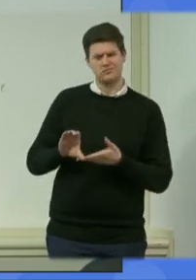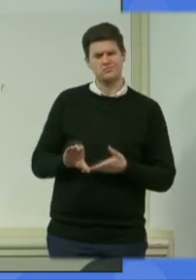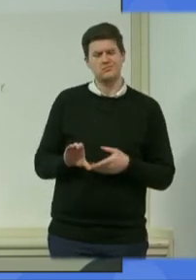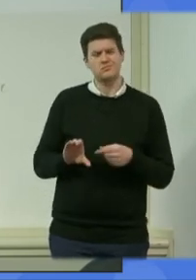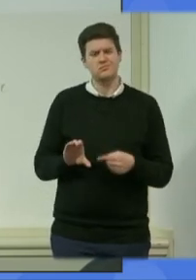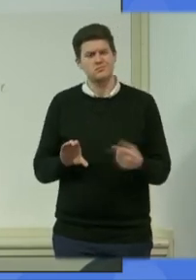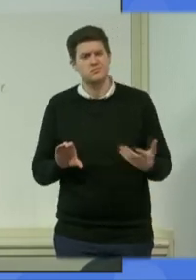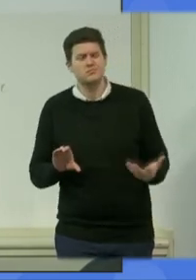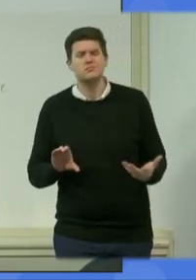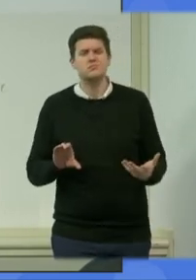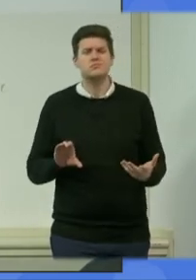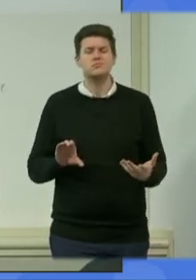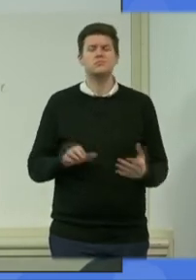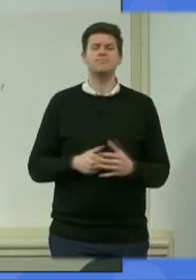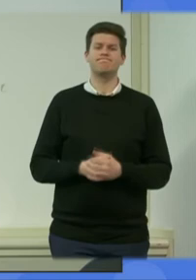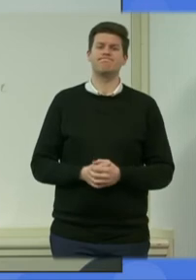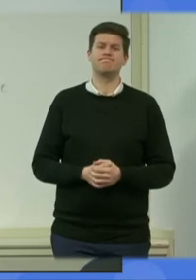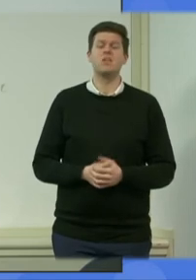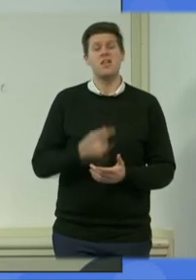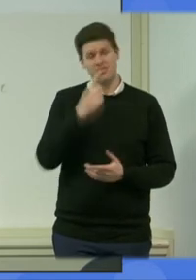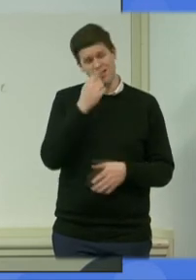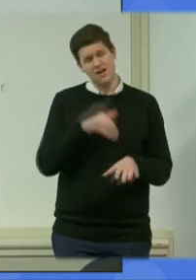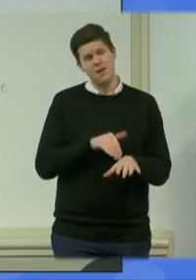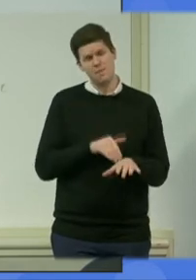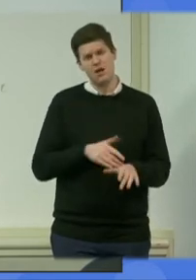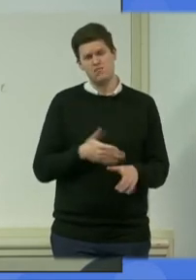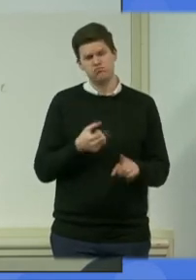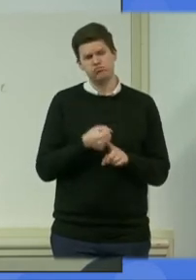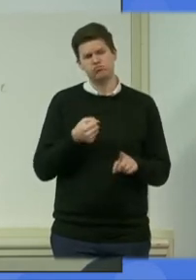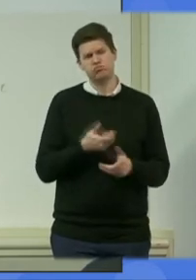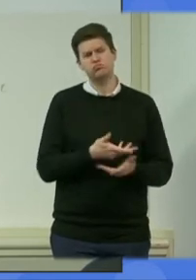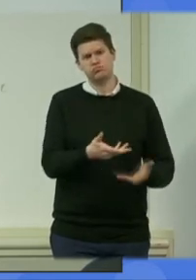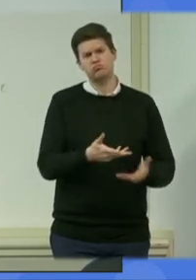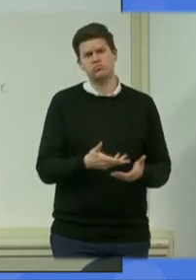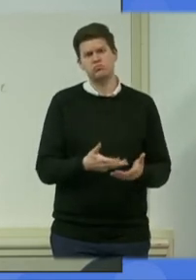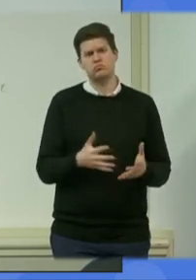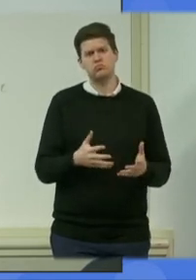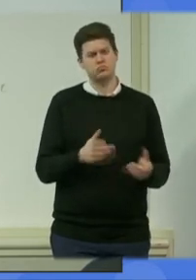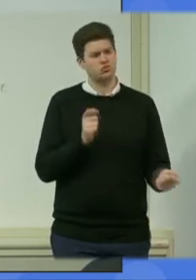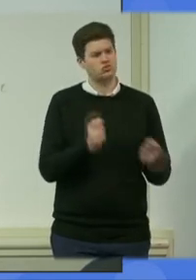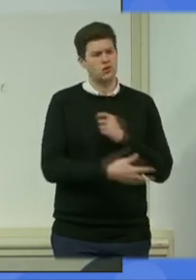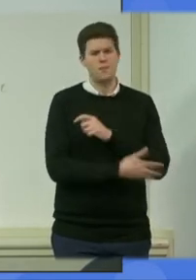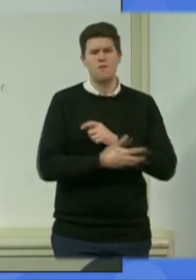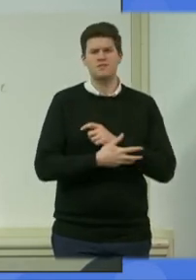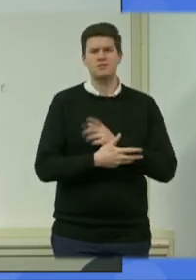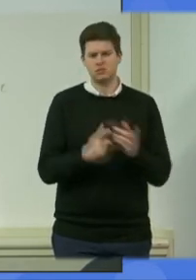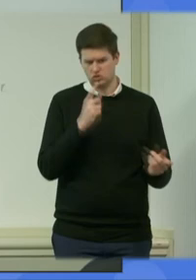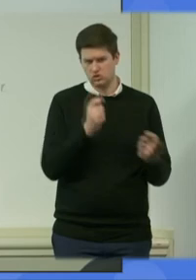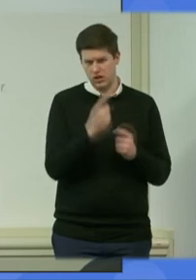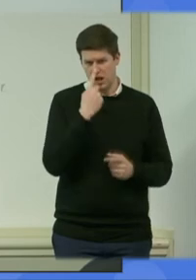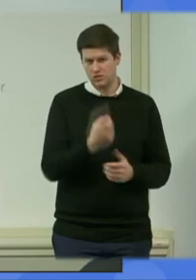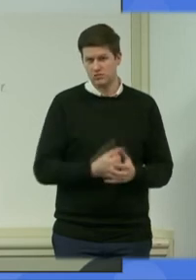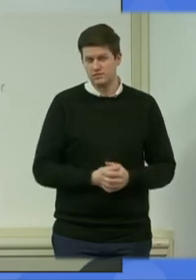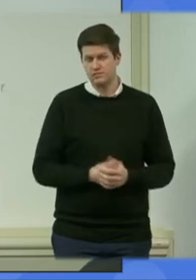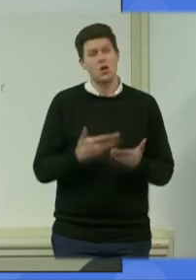of tax and spend can be where you can have a big impact on poverty and inequality. So raising money to spend on